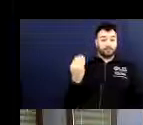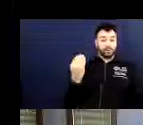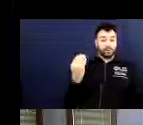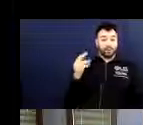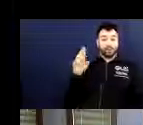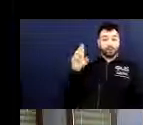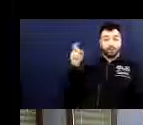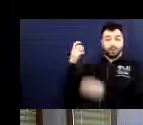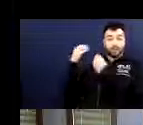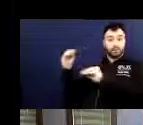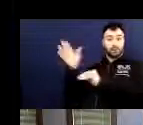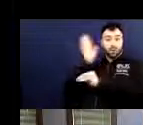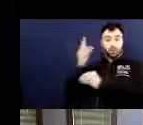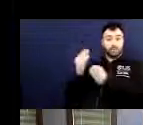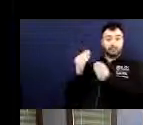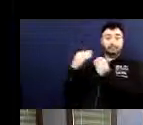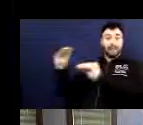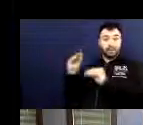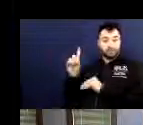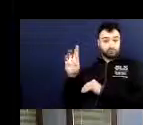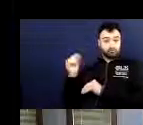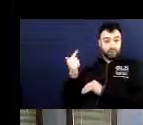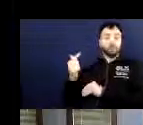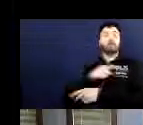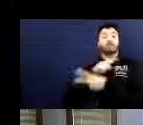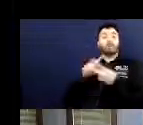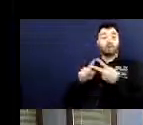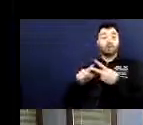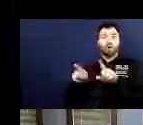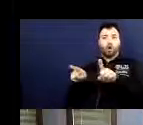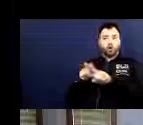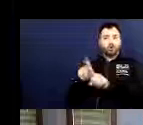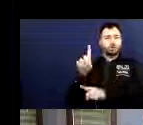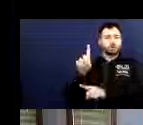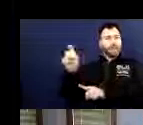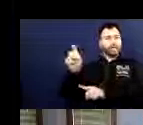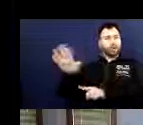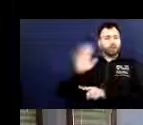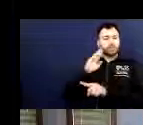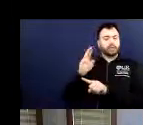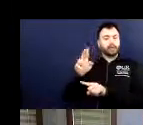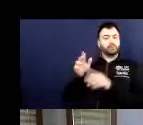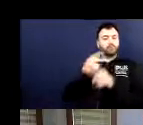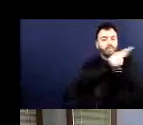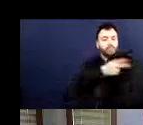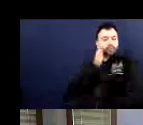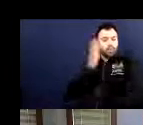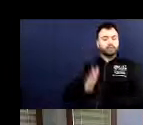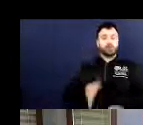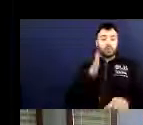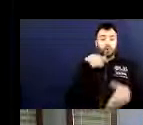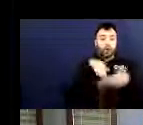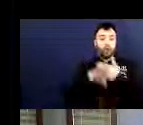also diagnose their patients. You just go to the pharmacist and say, I have a bad sore throat, or I have a sniffly nose, and they would say, take